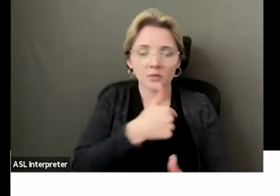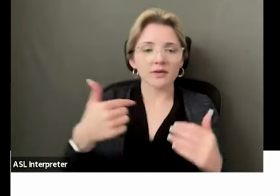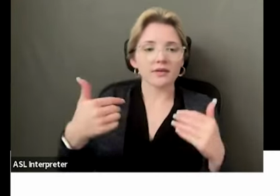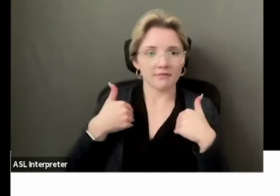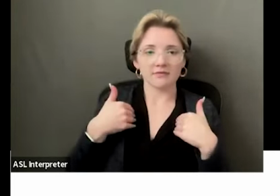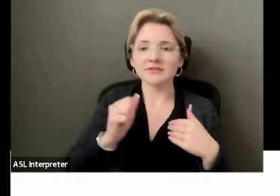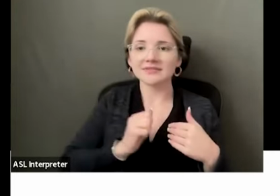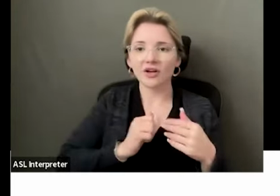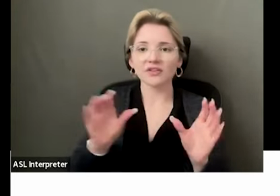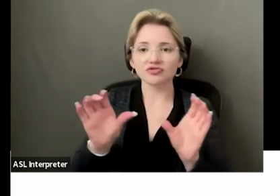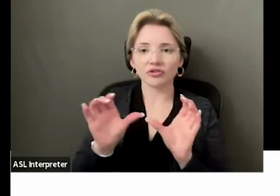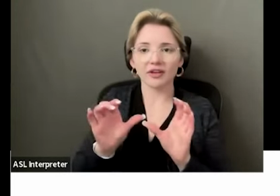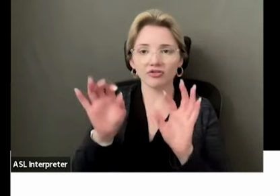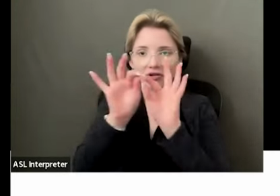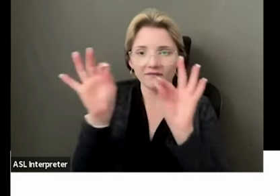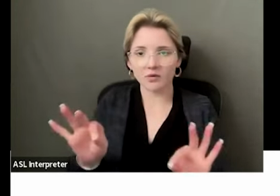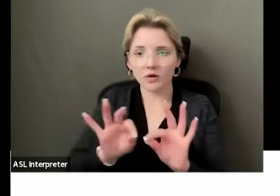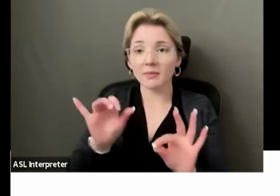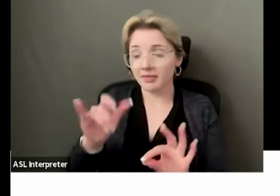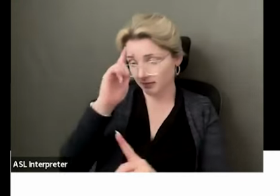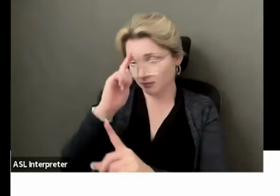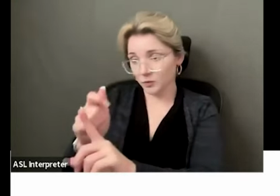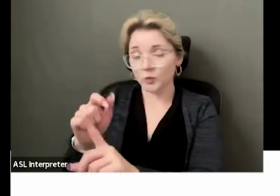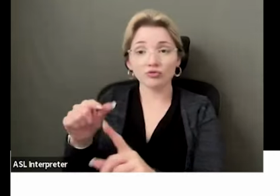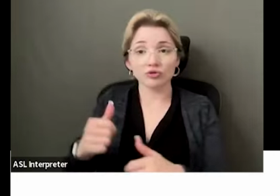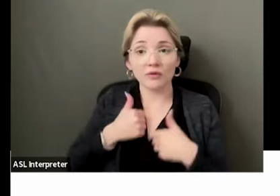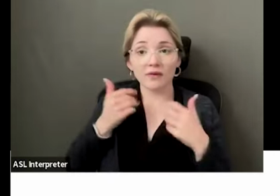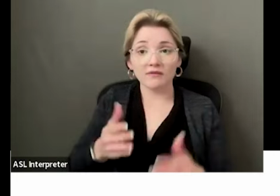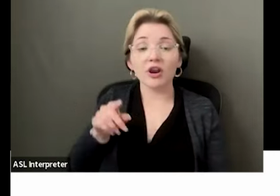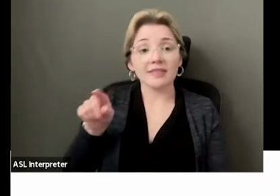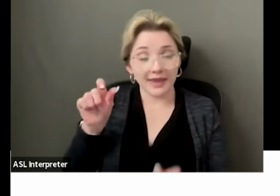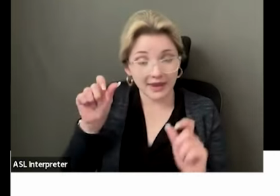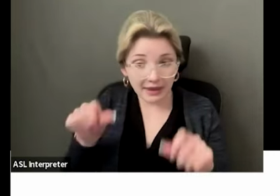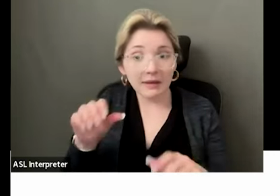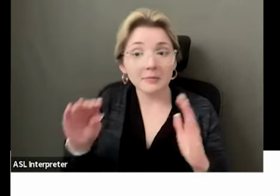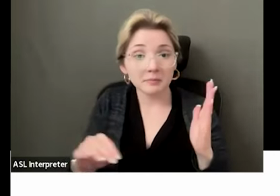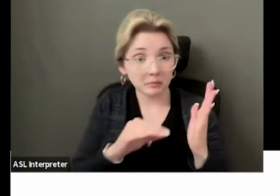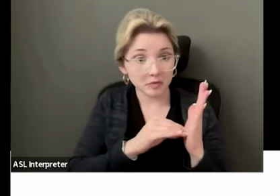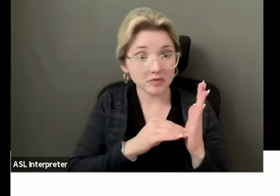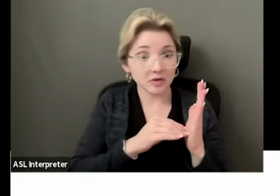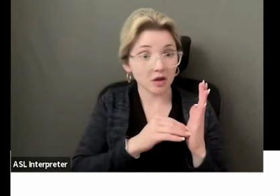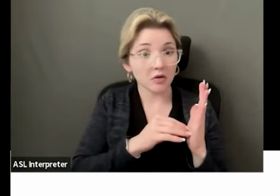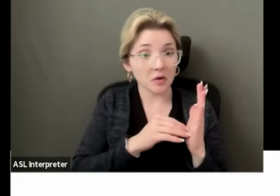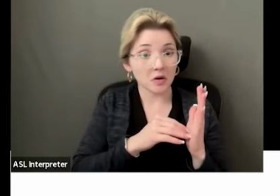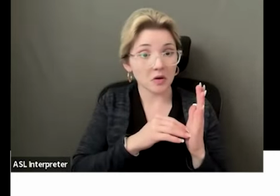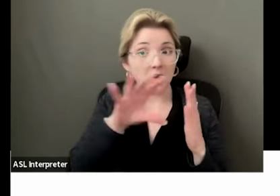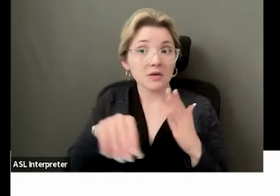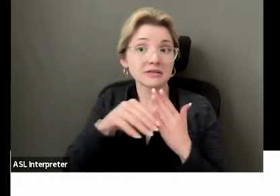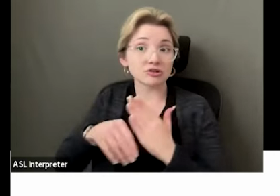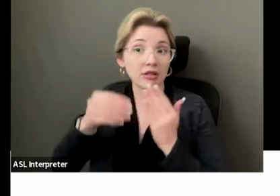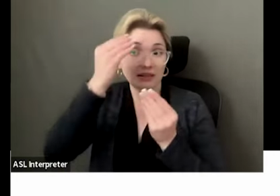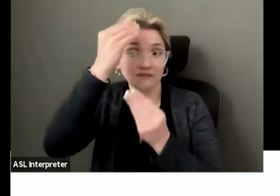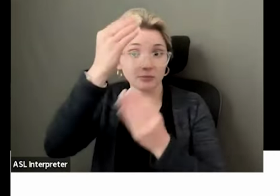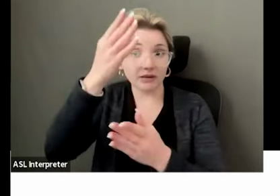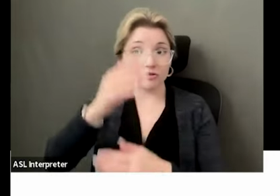and it's up to the discretion of the survivors. They can provide as little or as much information as they